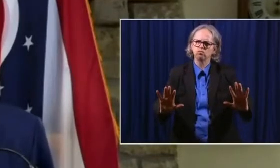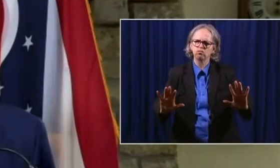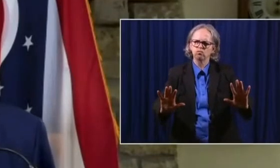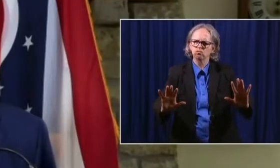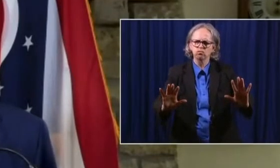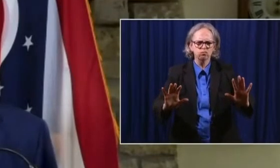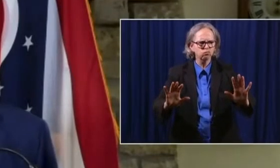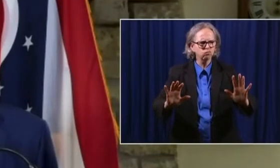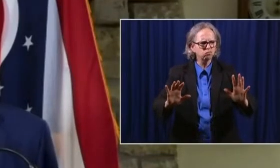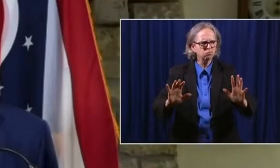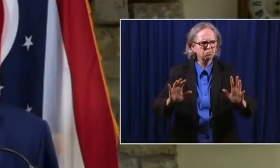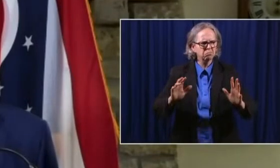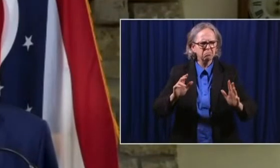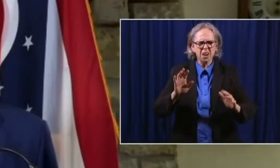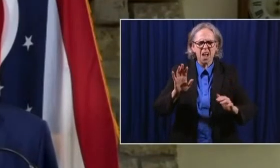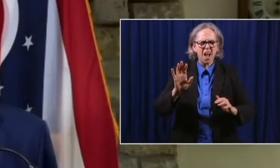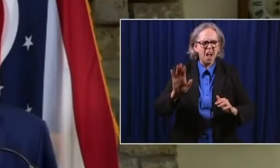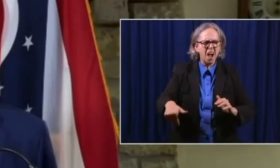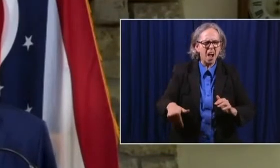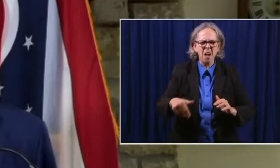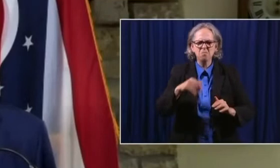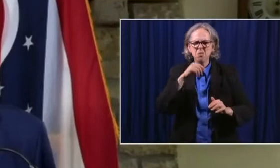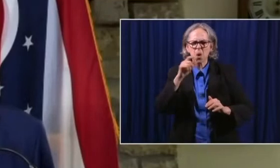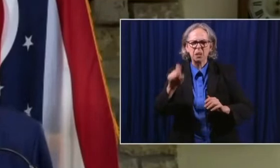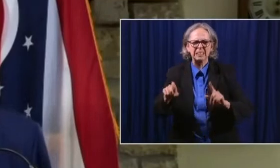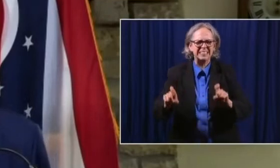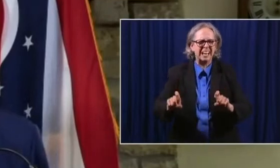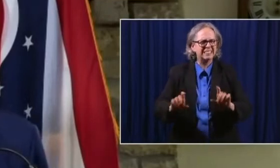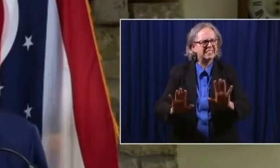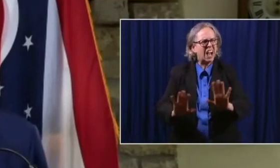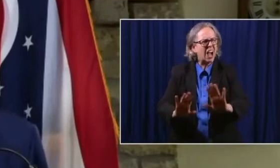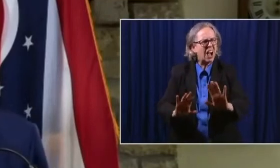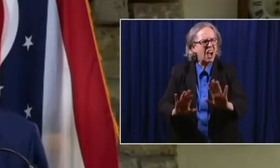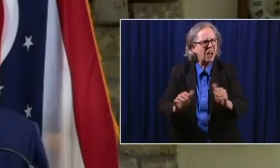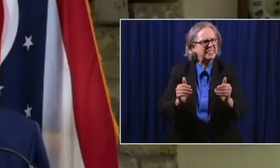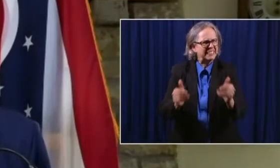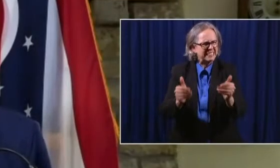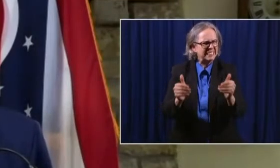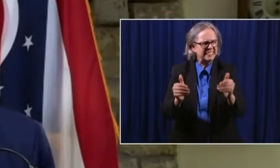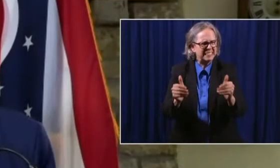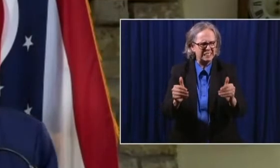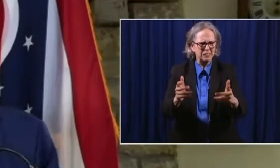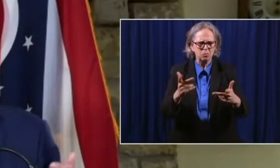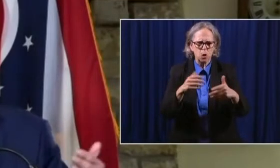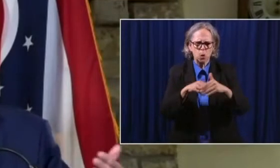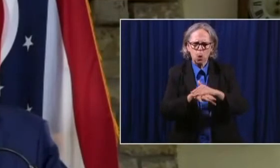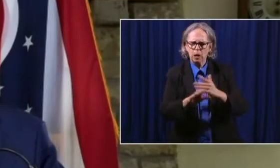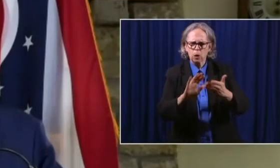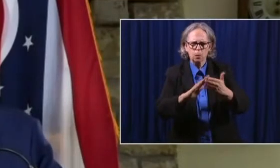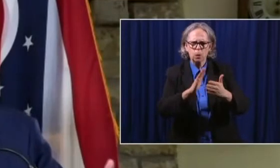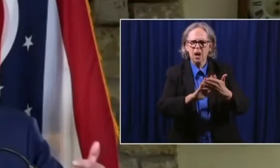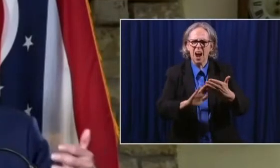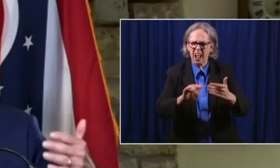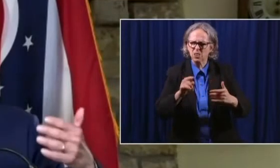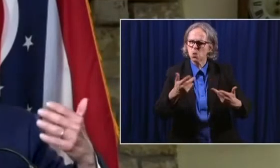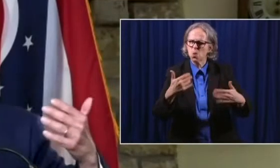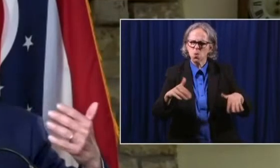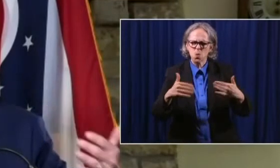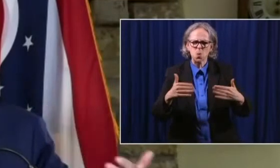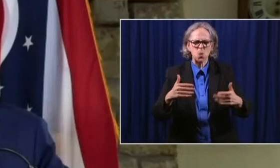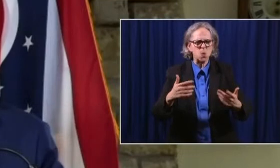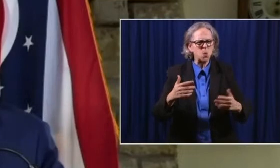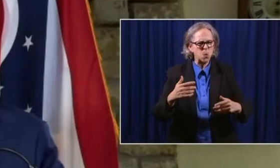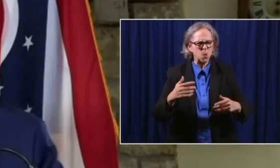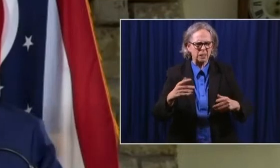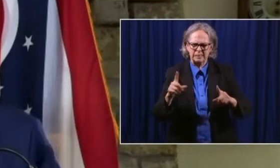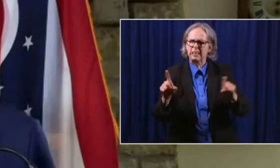to go into an underserved community and just not require the symptoms, not require people to